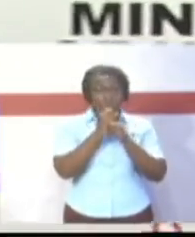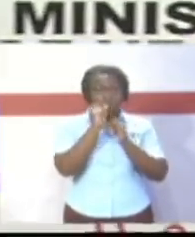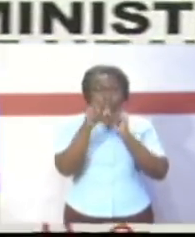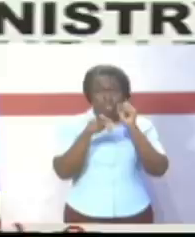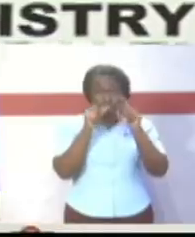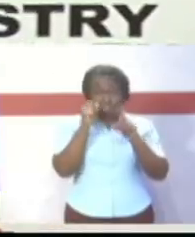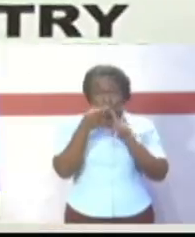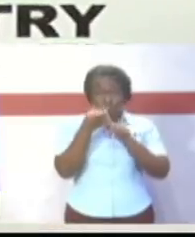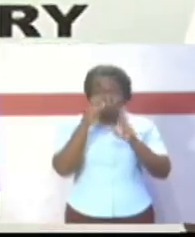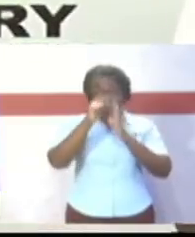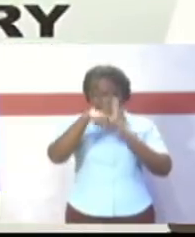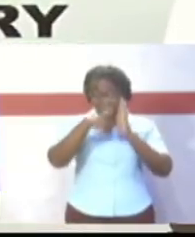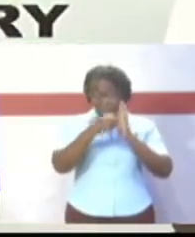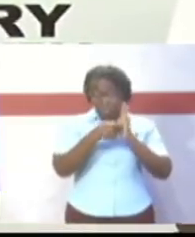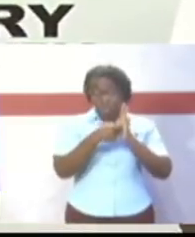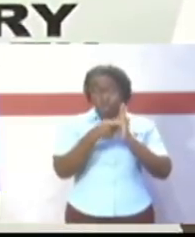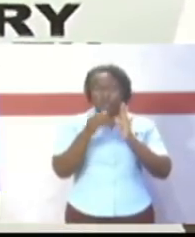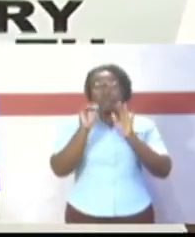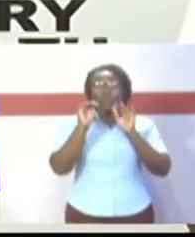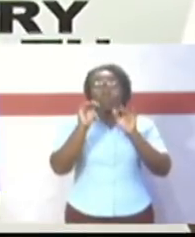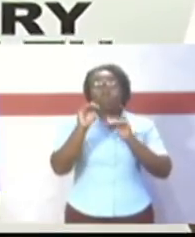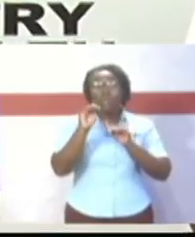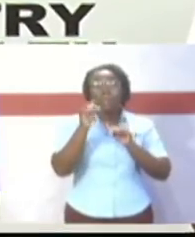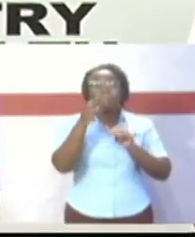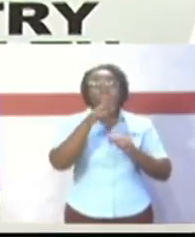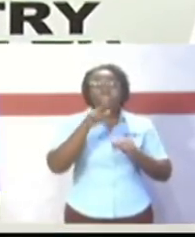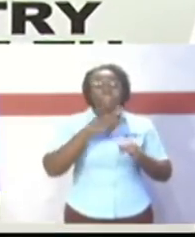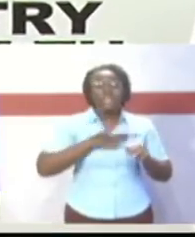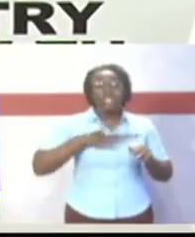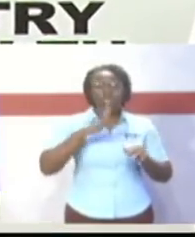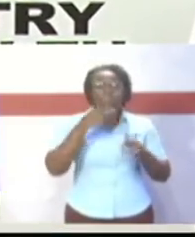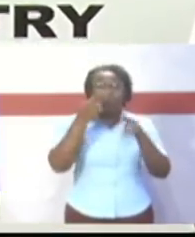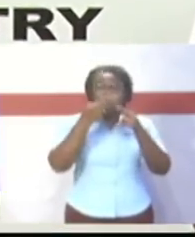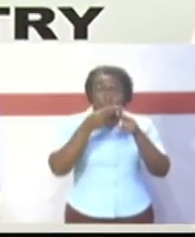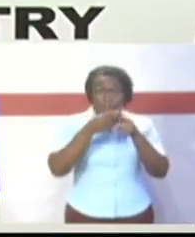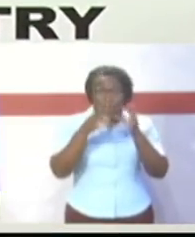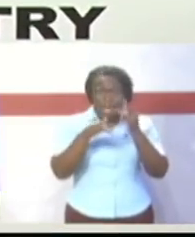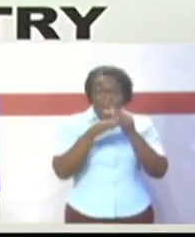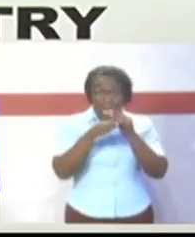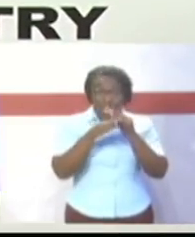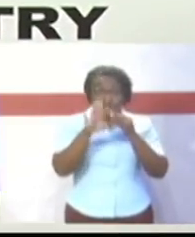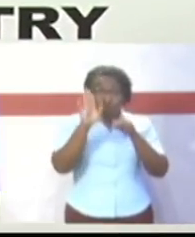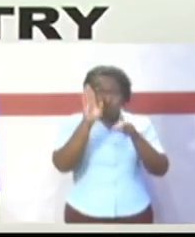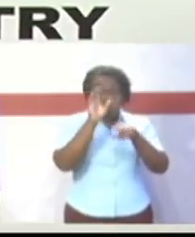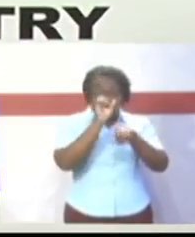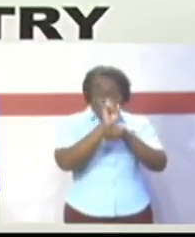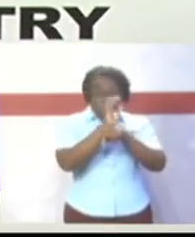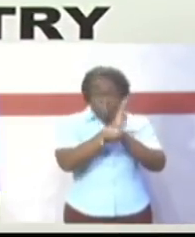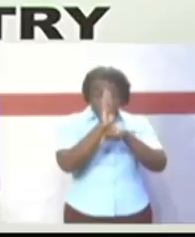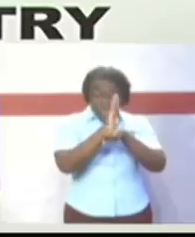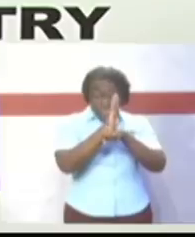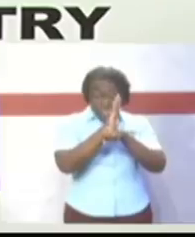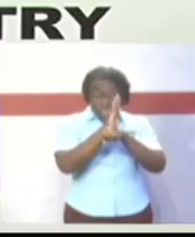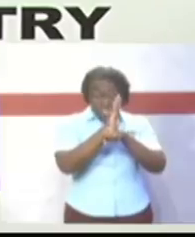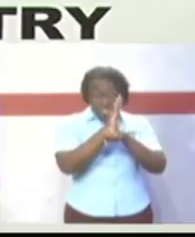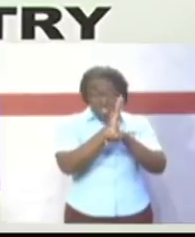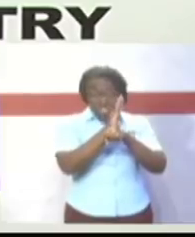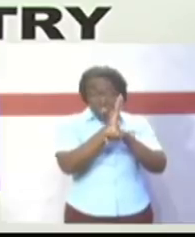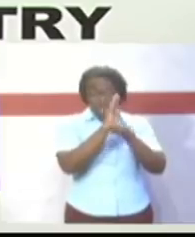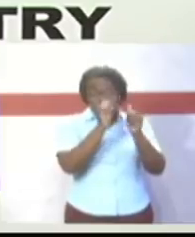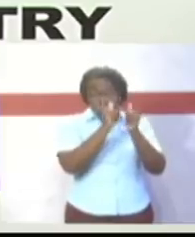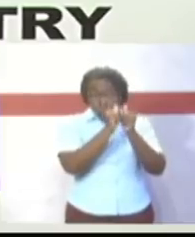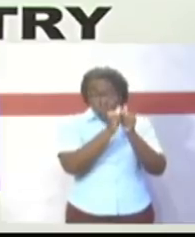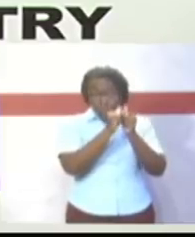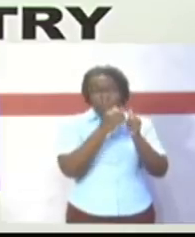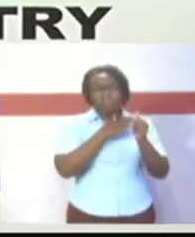that we ask you to state your name and the name of the media house that you represent before asking a maximum of 2